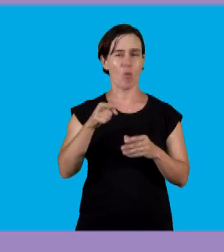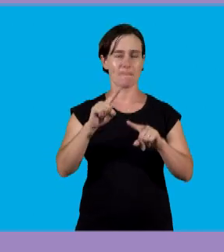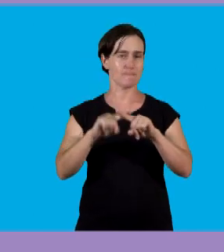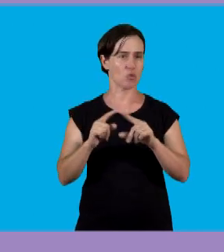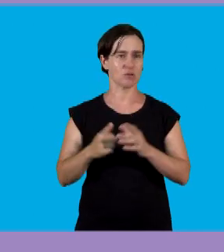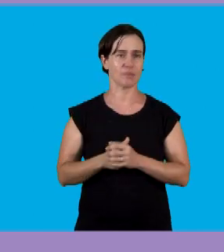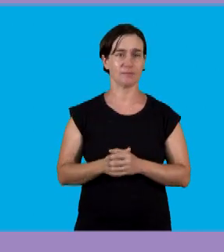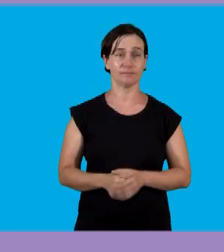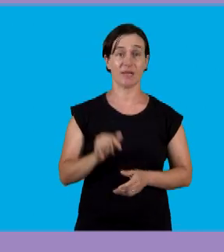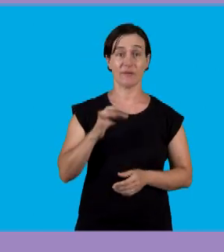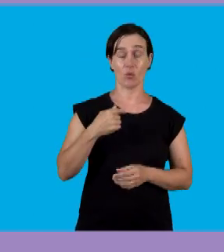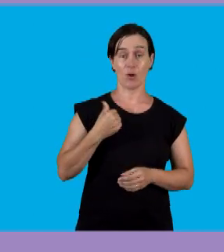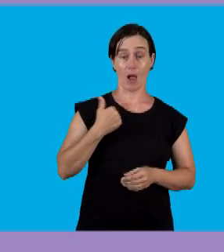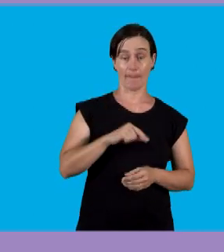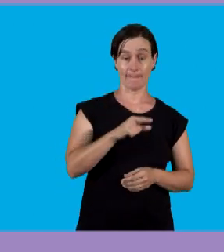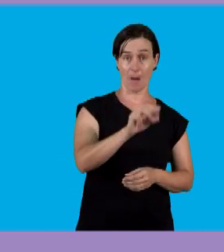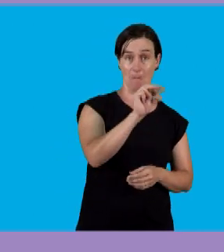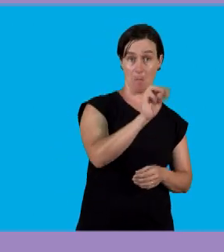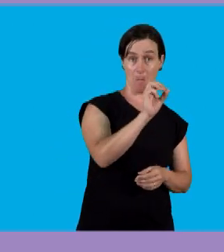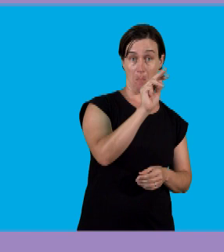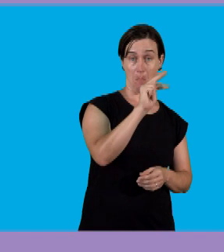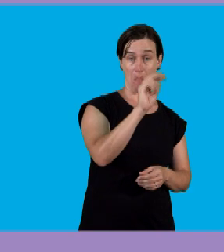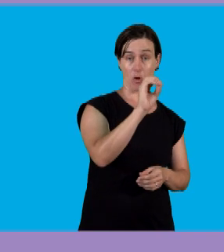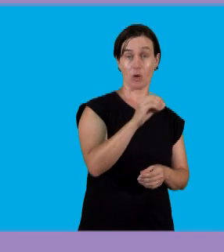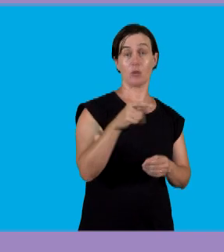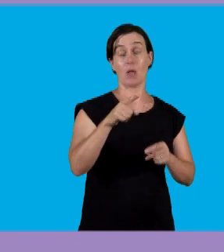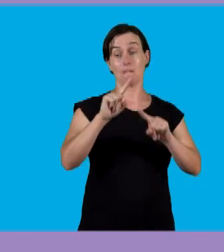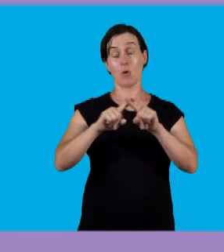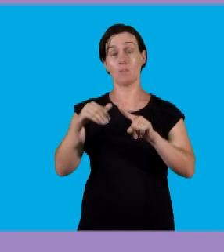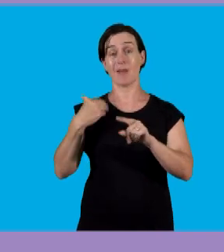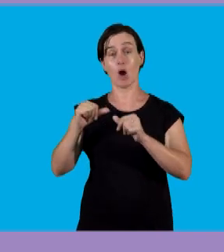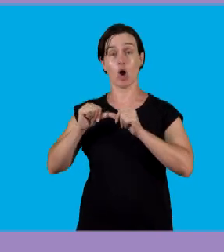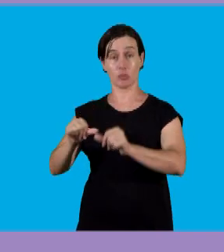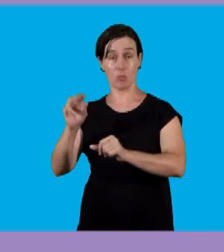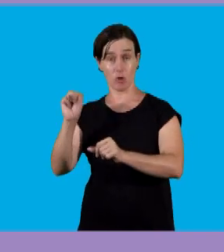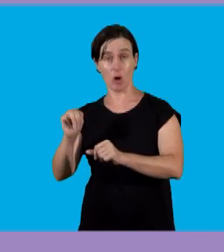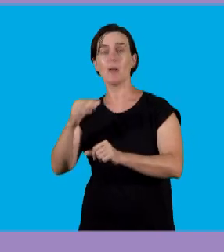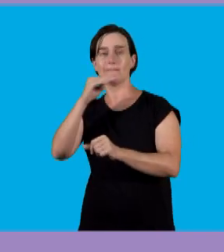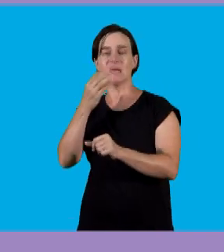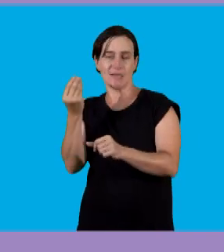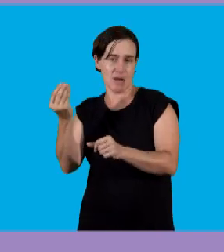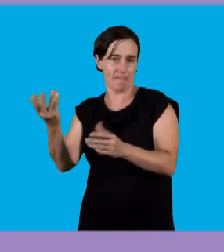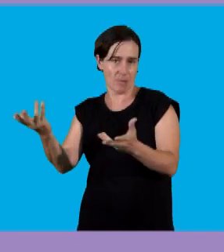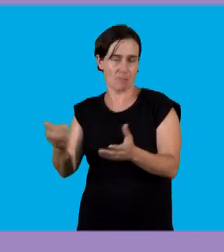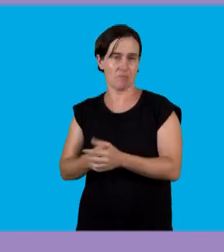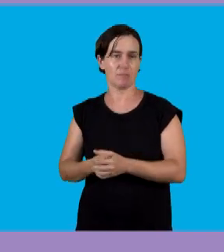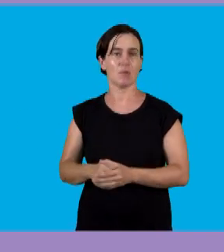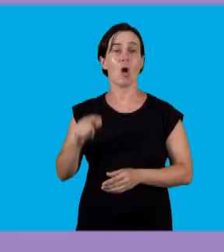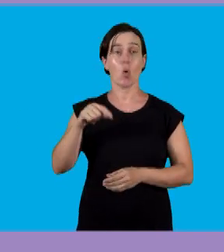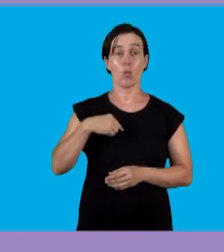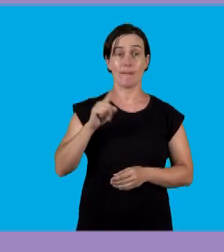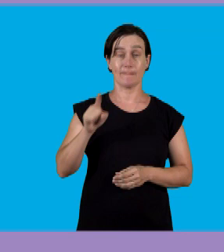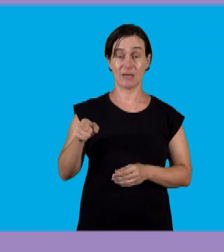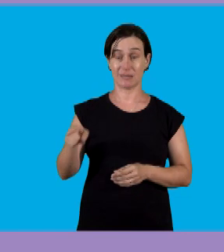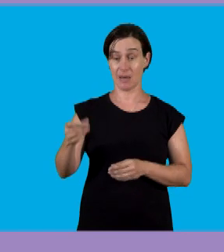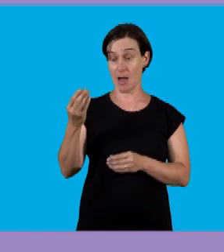we multiply a monomial with a constant monomial, which are integers, we multiply the integers and keep